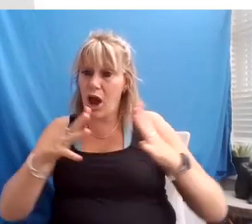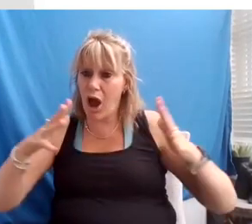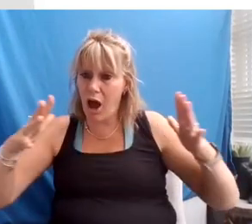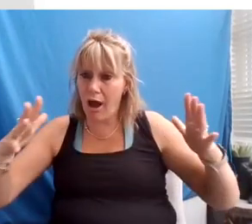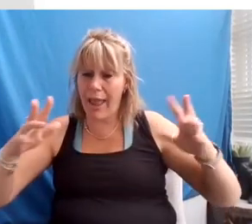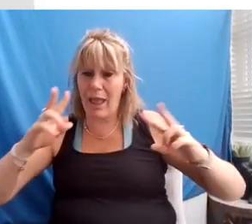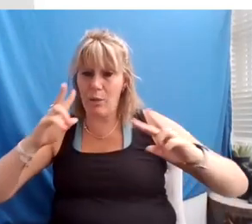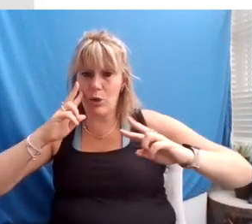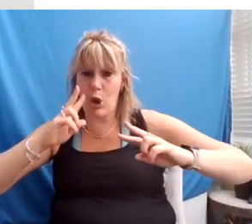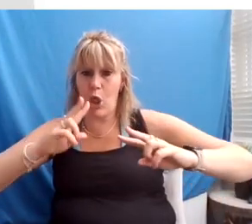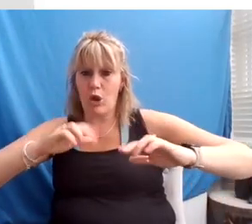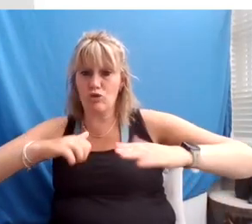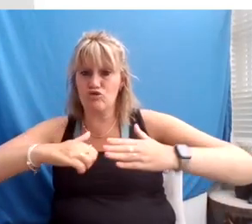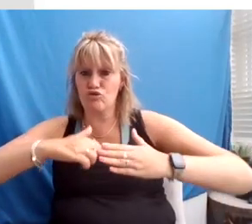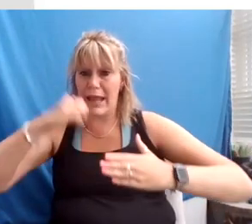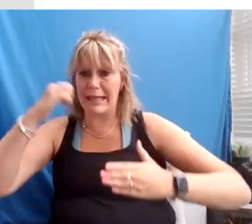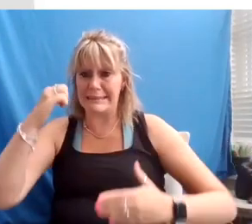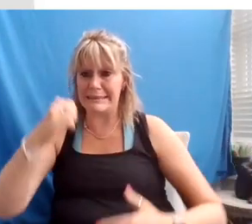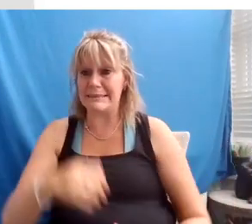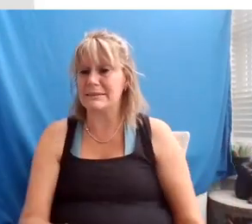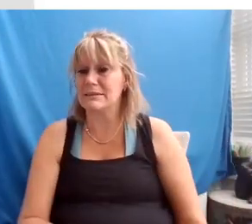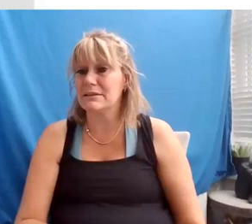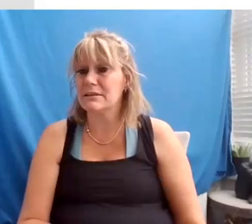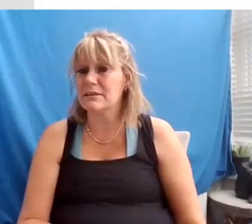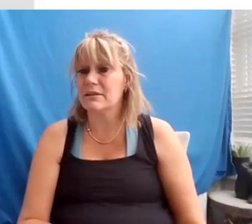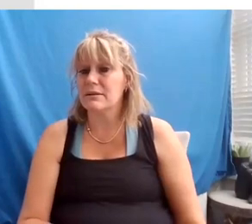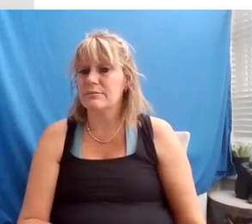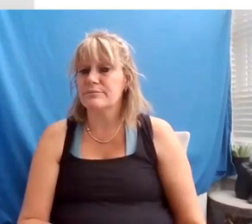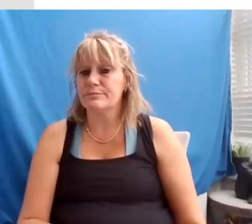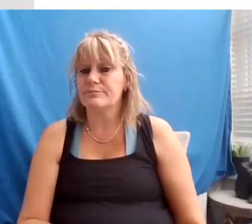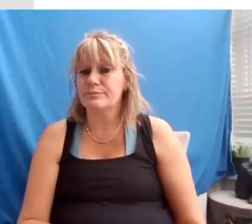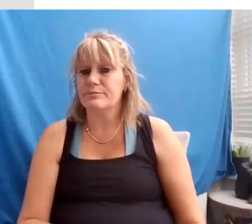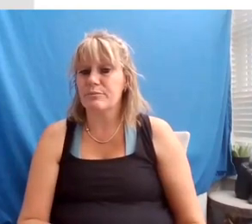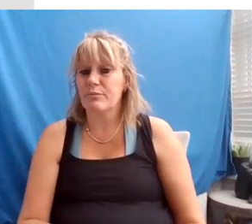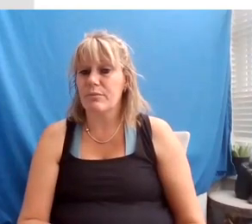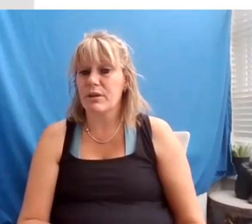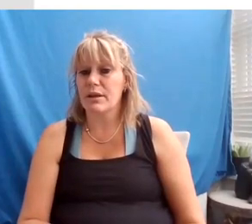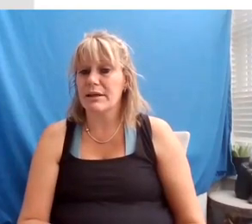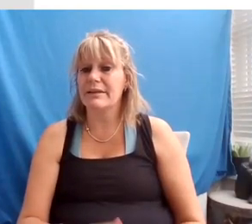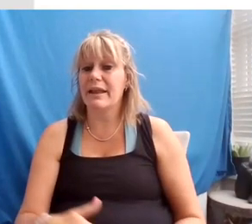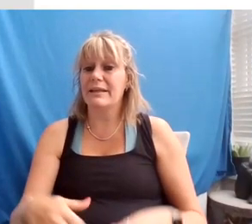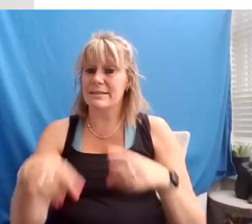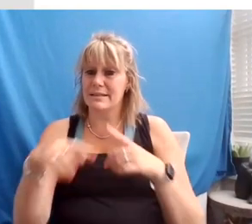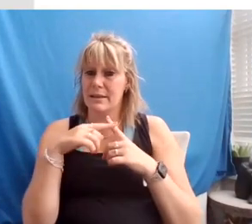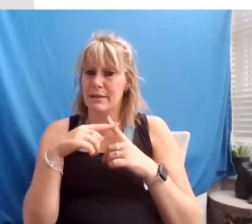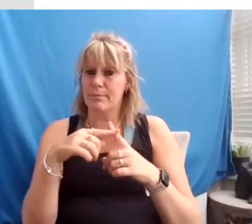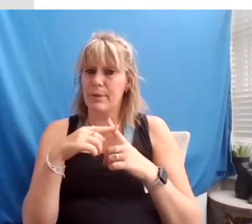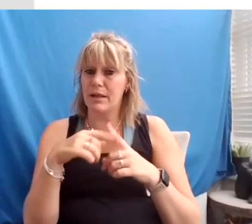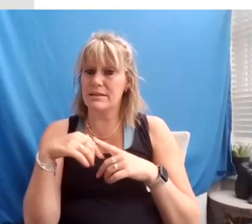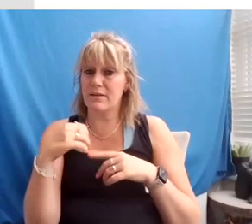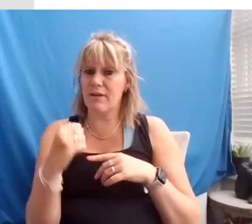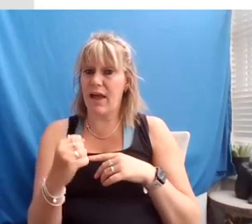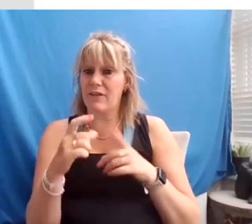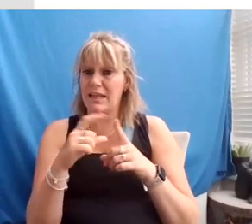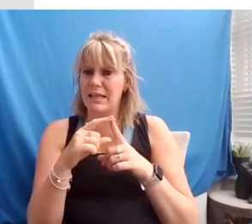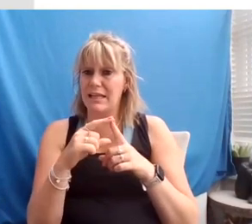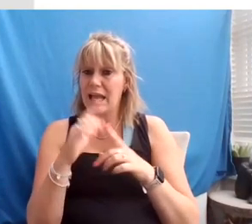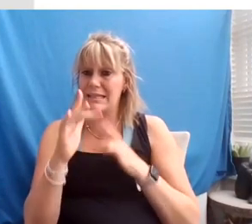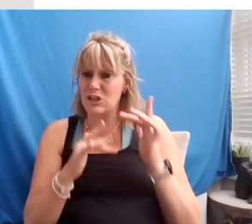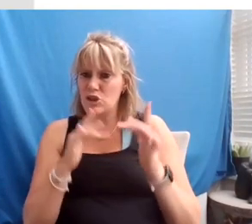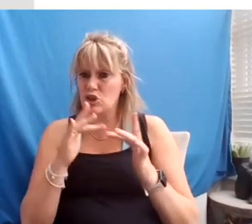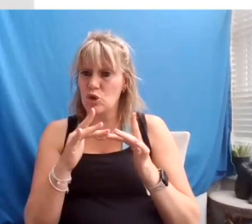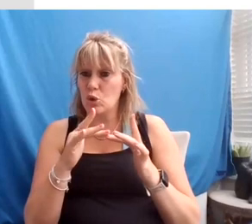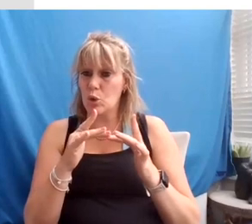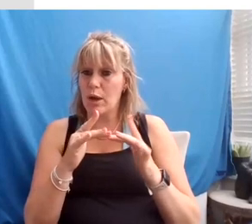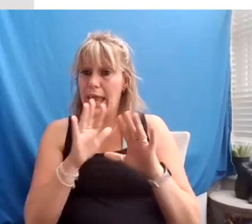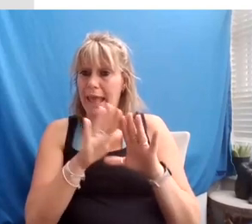great. It would, and like I say, that is the plus side of having a digital exhibition.